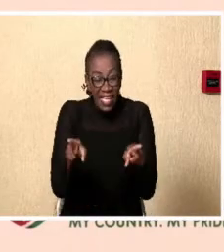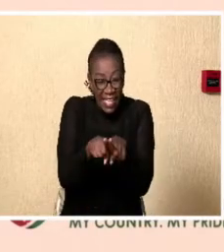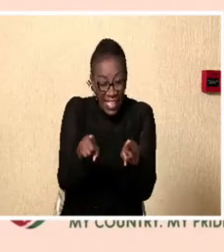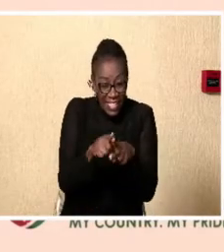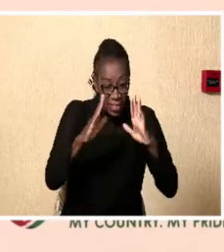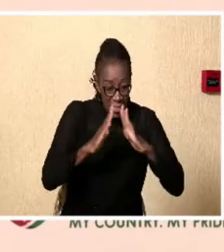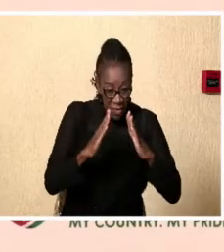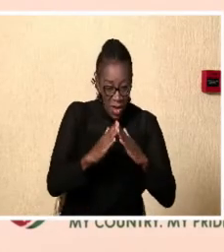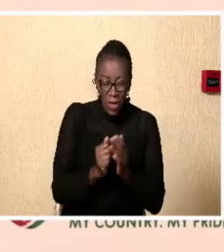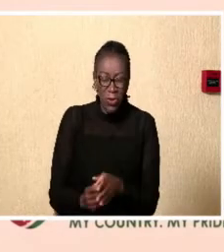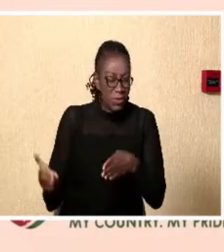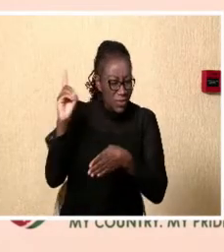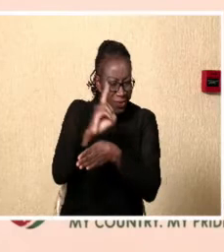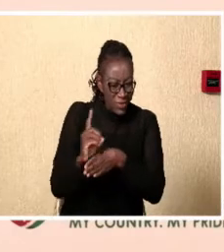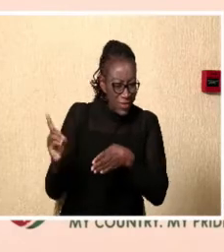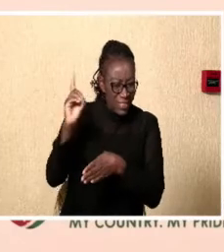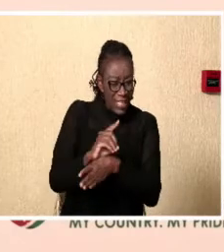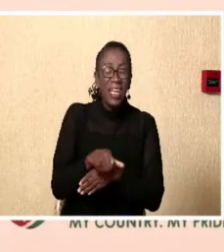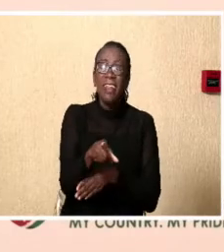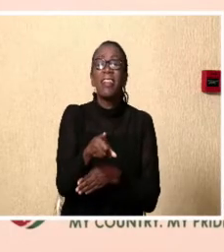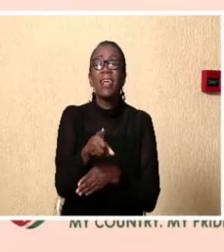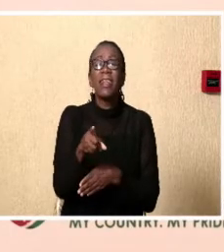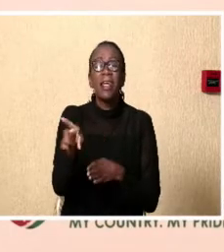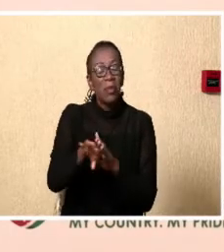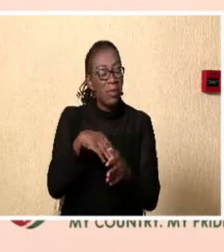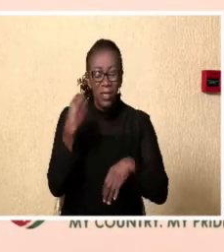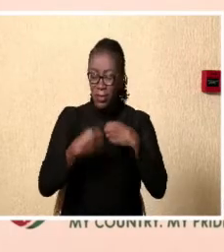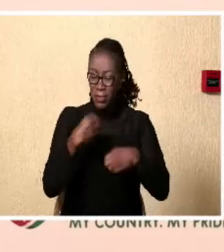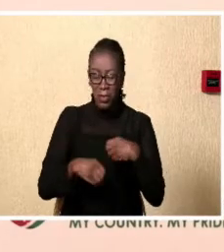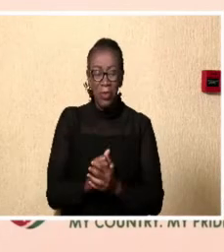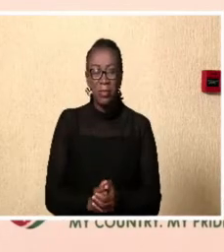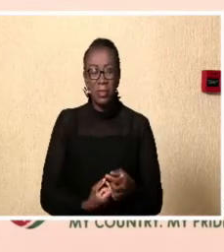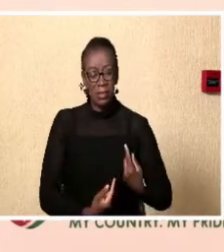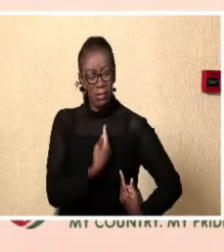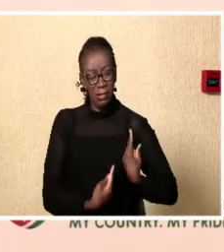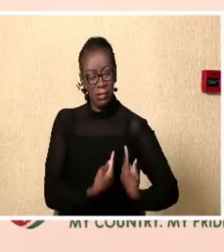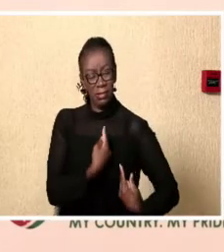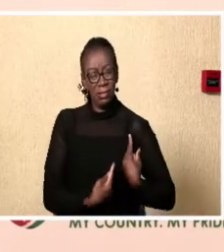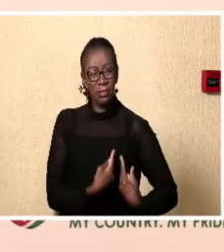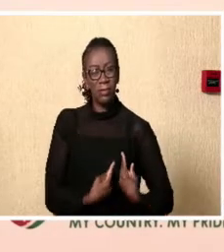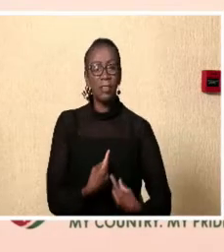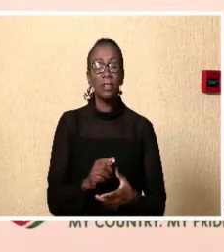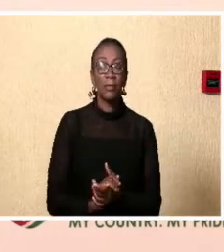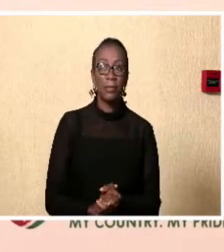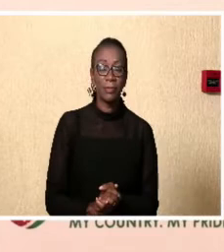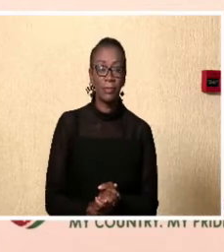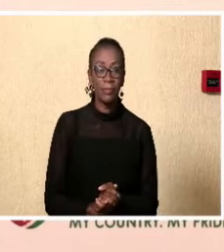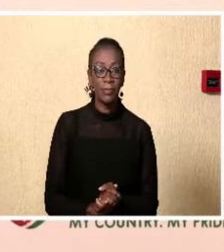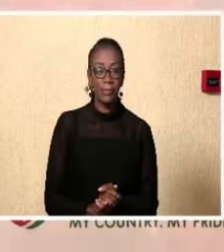days. And that alone will create a lot of anger, a lot of